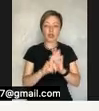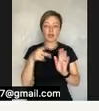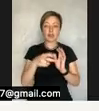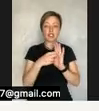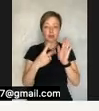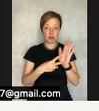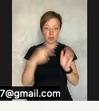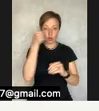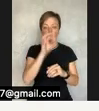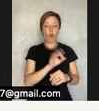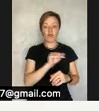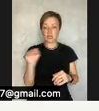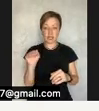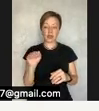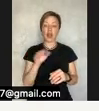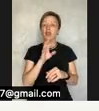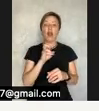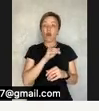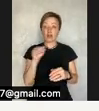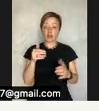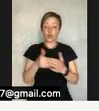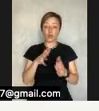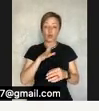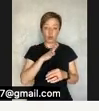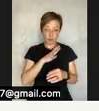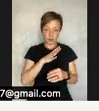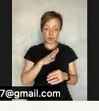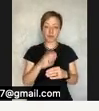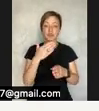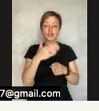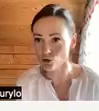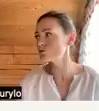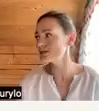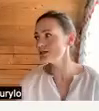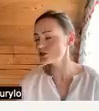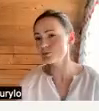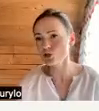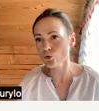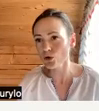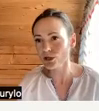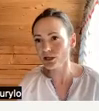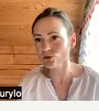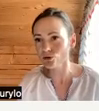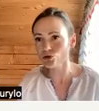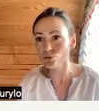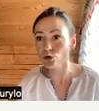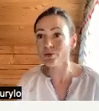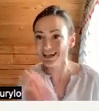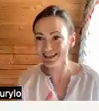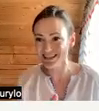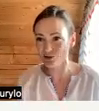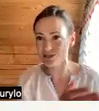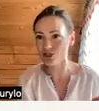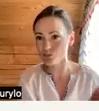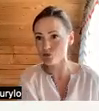mostly because they were living in other cities or towns than the cities where